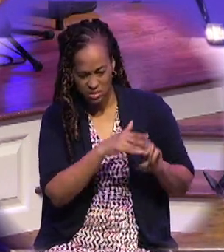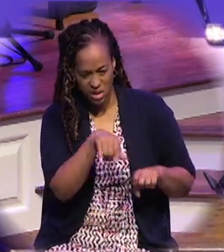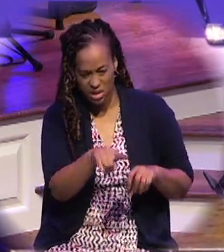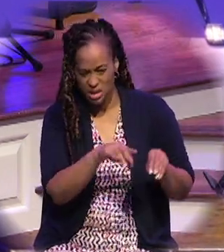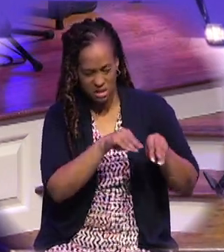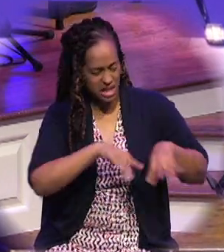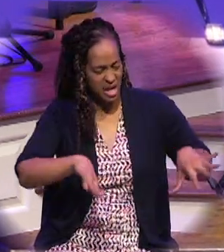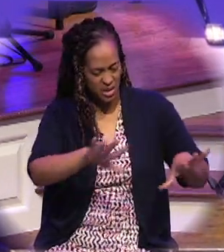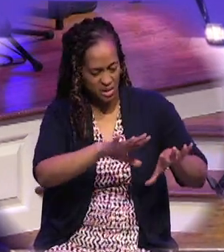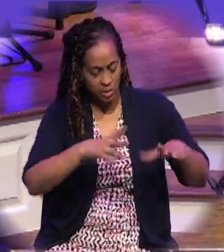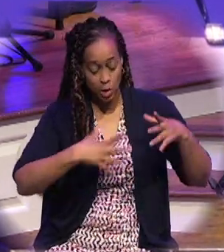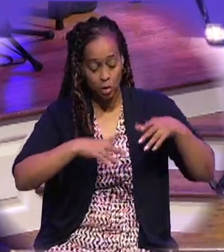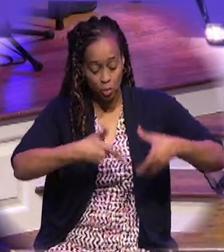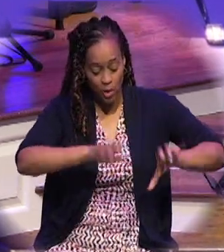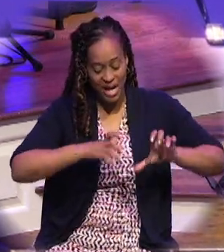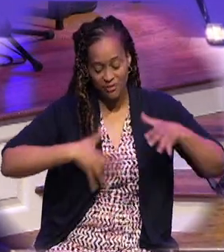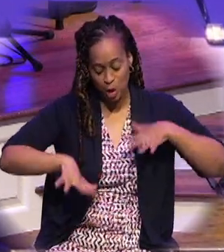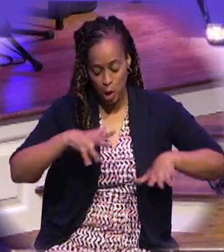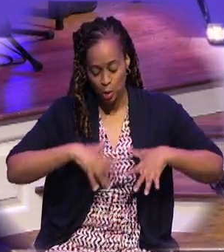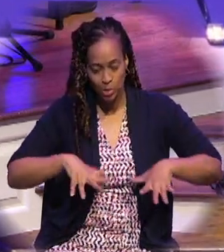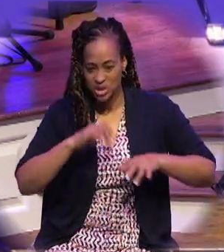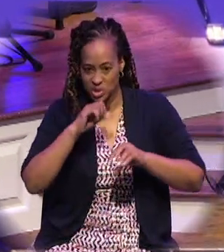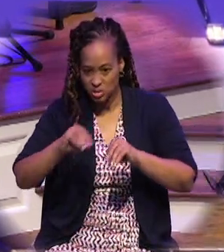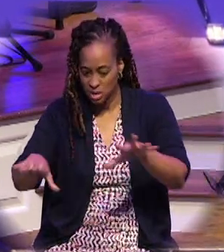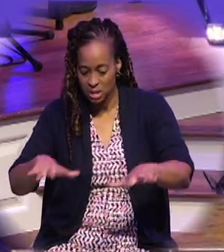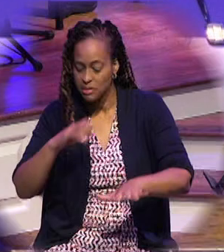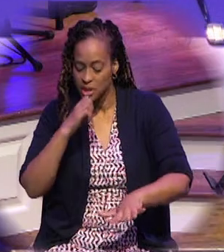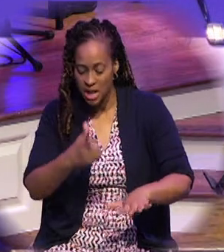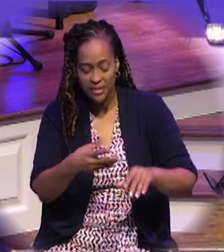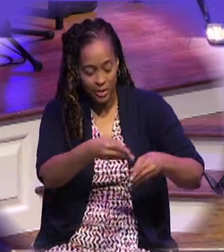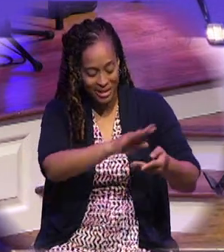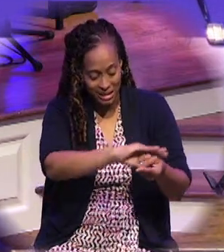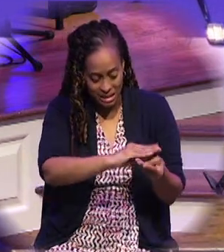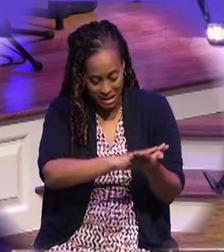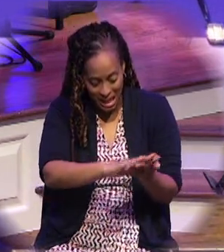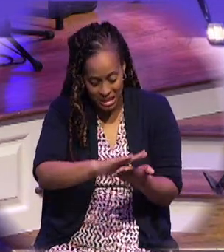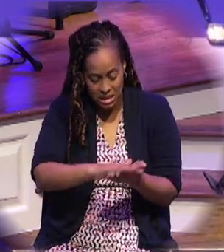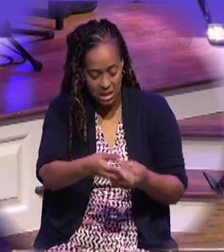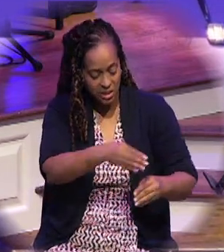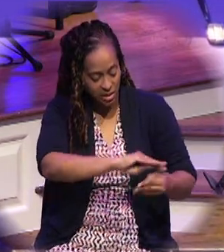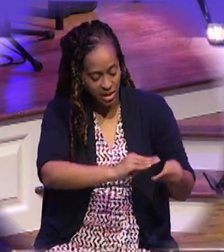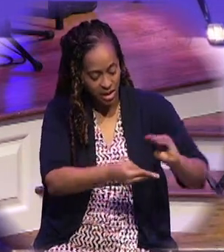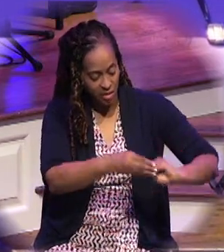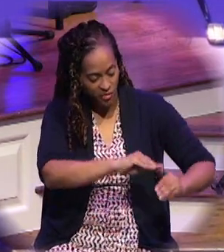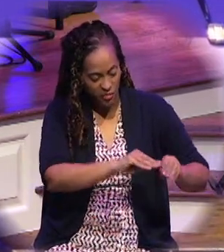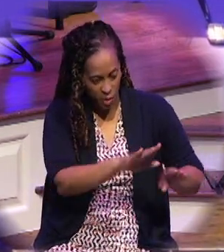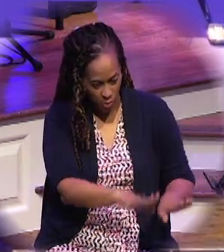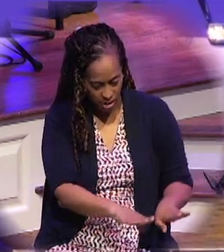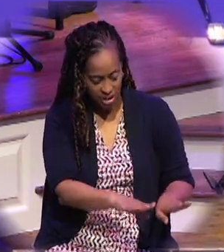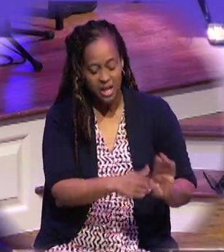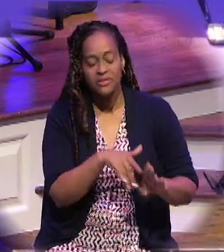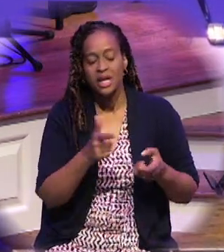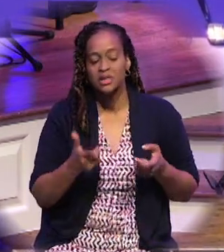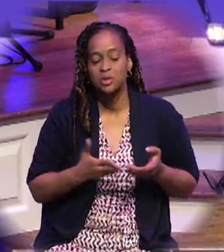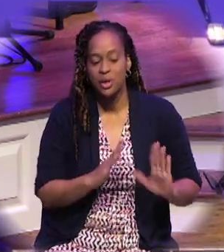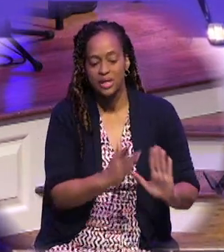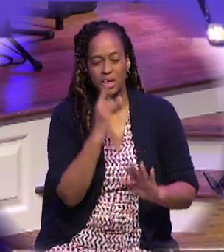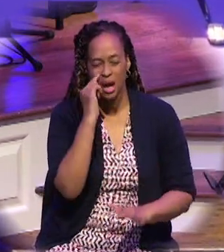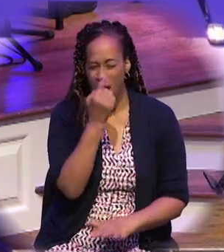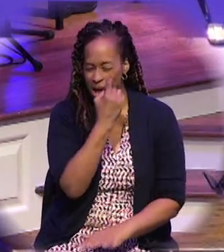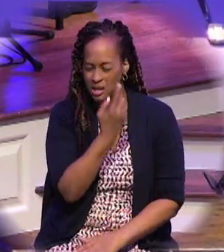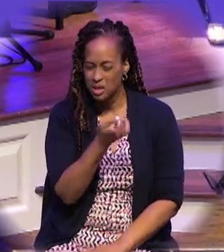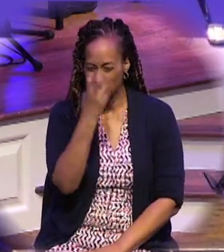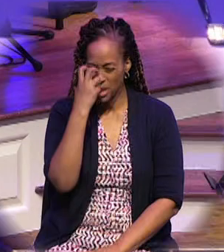scattered about. They're actually neatly folded up. She misses that grave robbers wouldn't do that. But that's the way it is when our eyes are